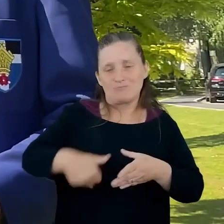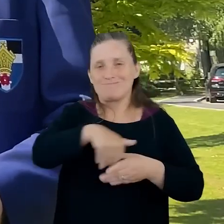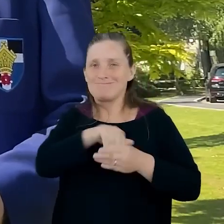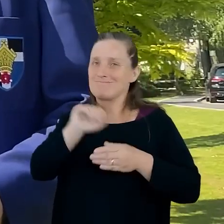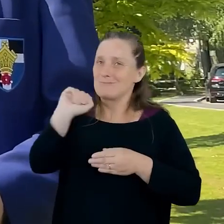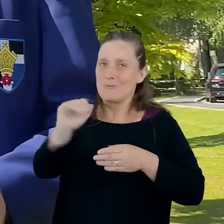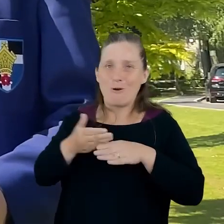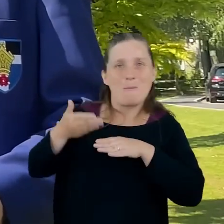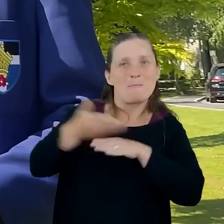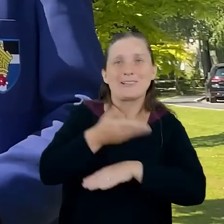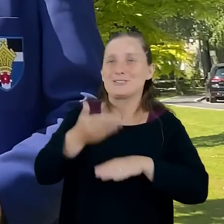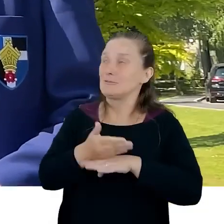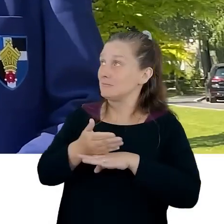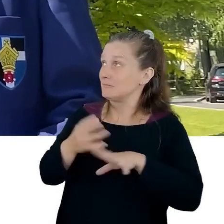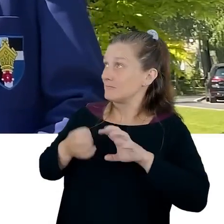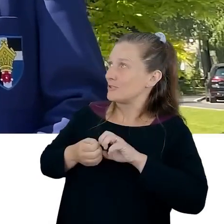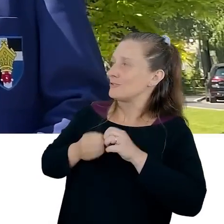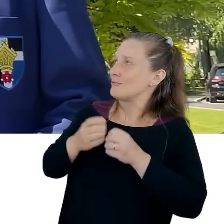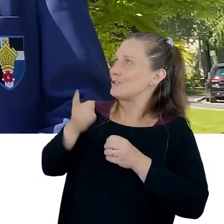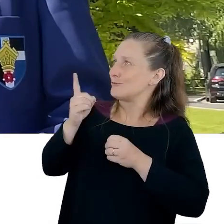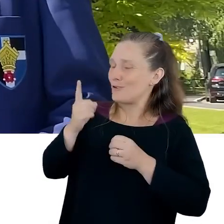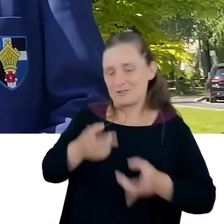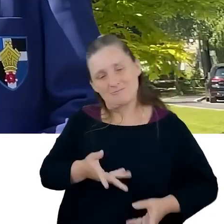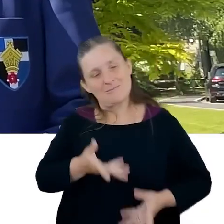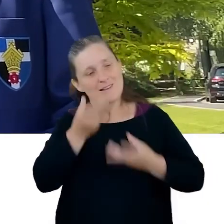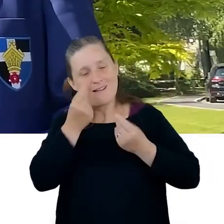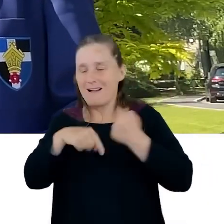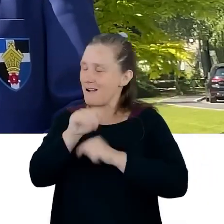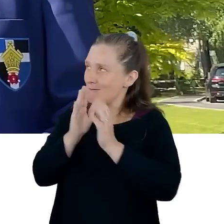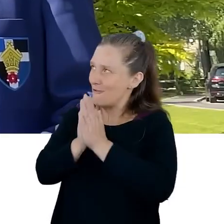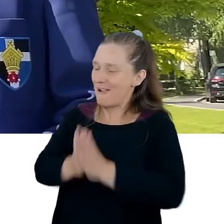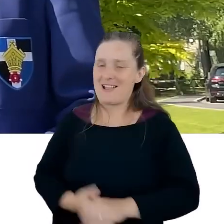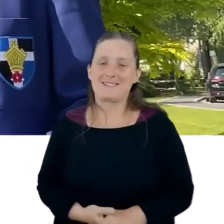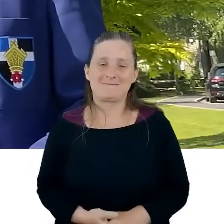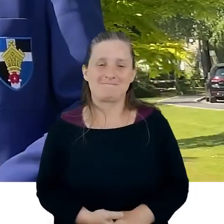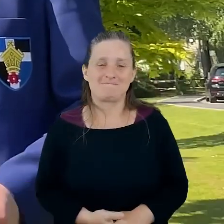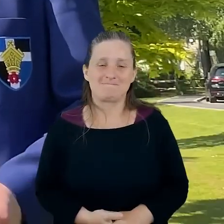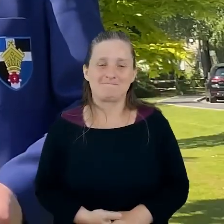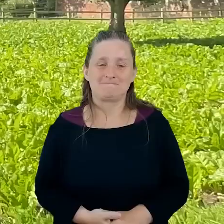in your mission here on earth. Creator God, hear our prayer.